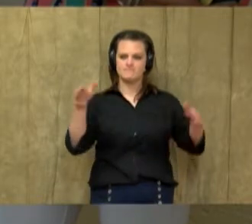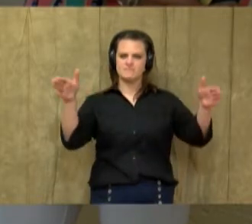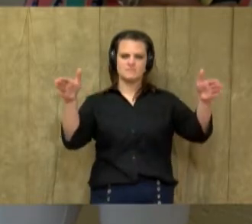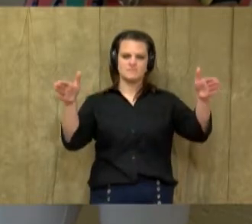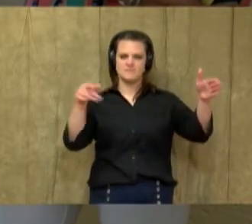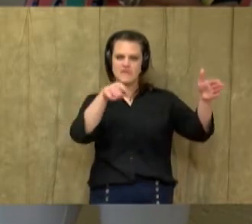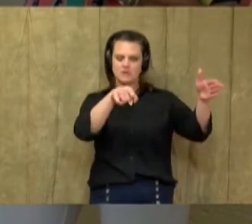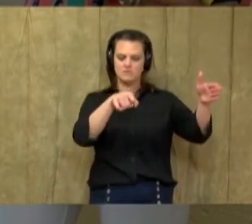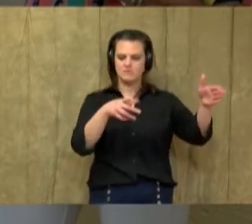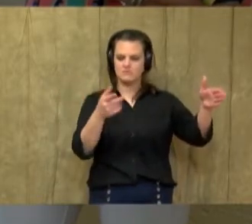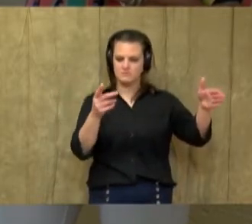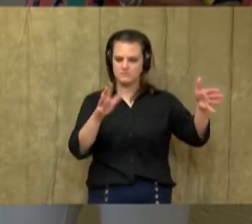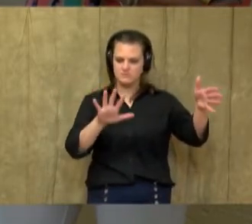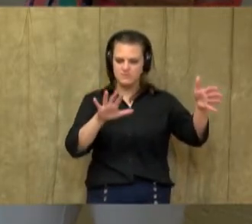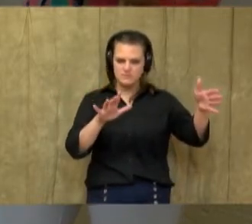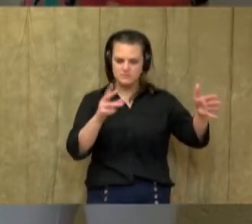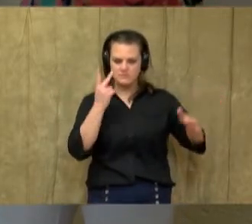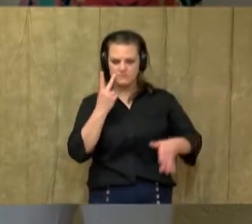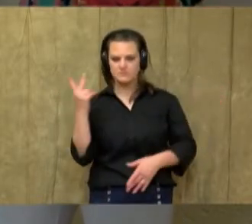of 3 is?